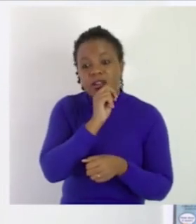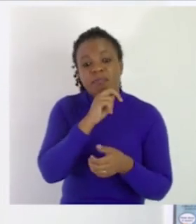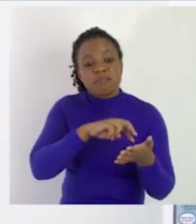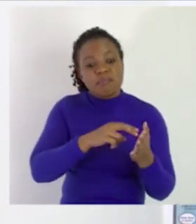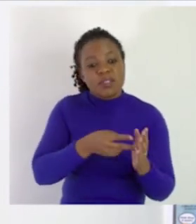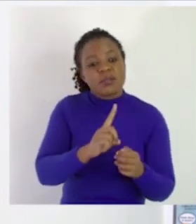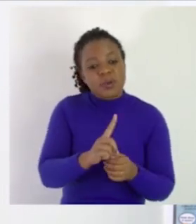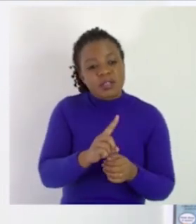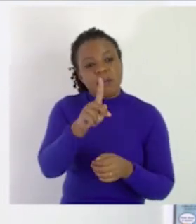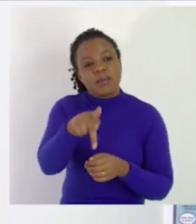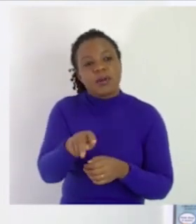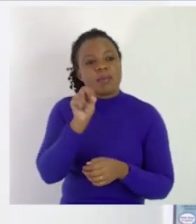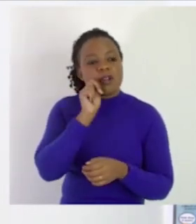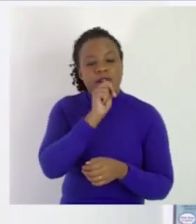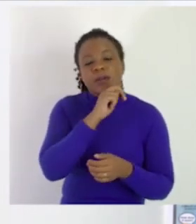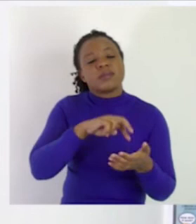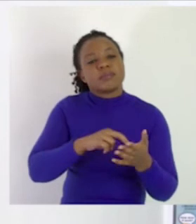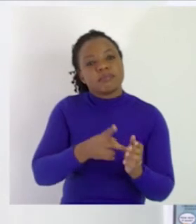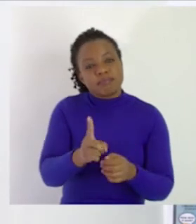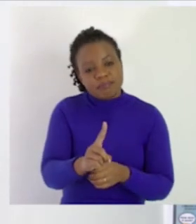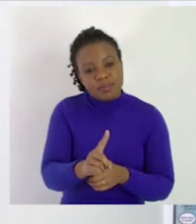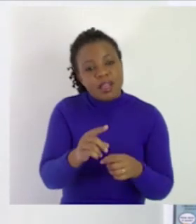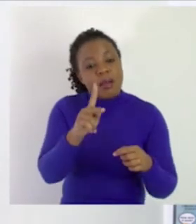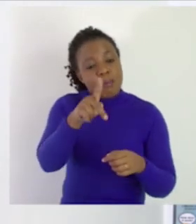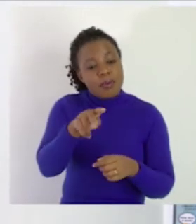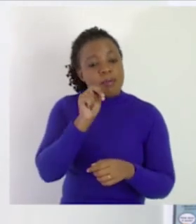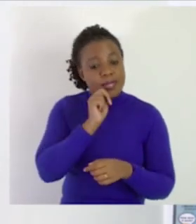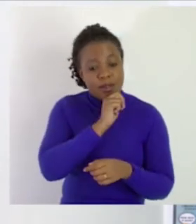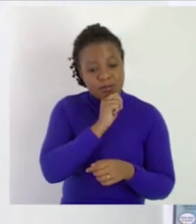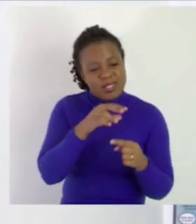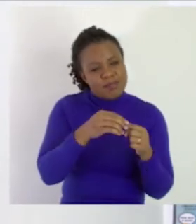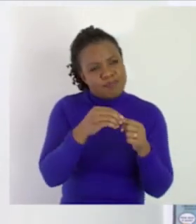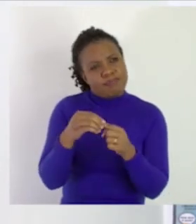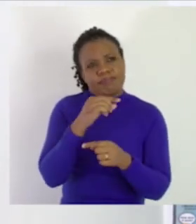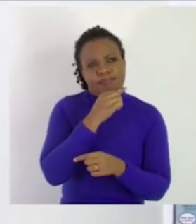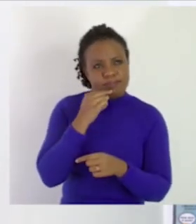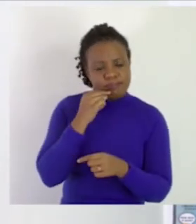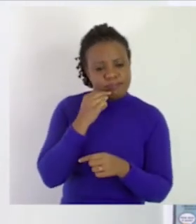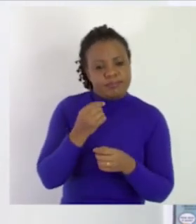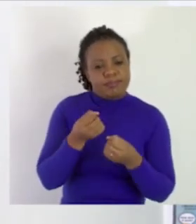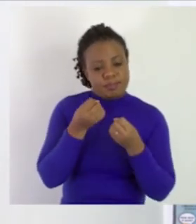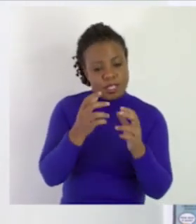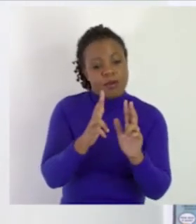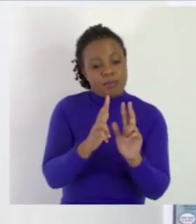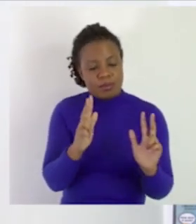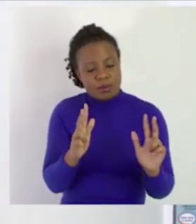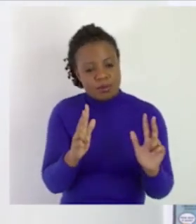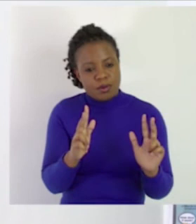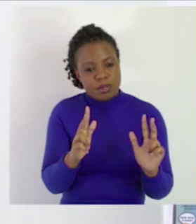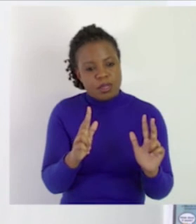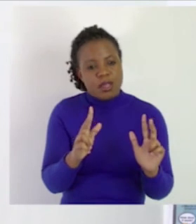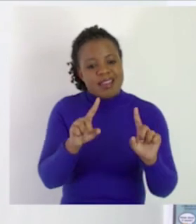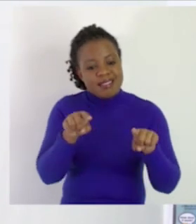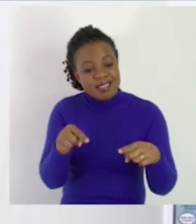proper nouns. Proper nouns are specific names of people and of